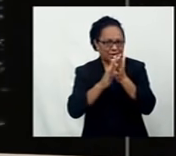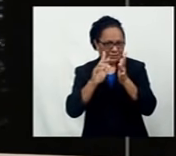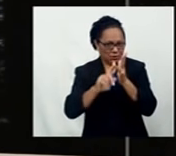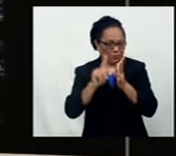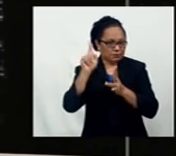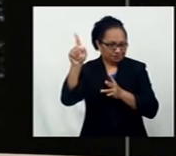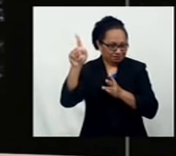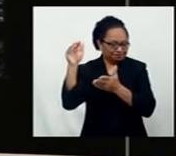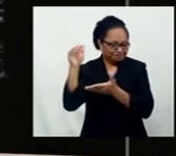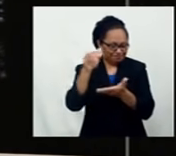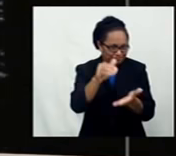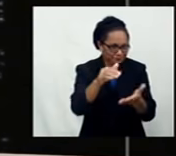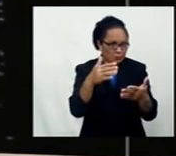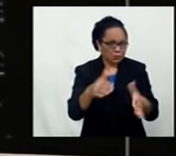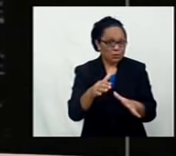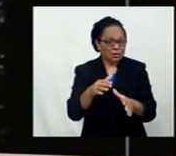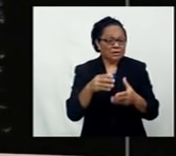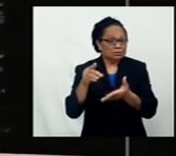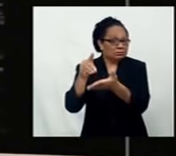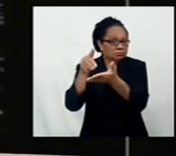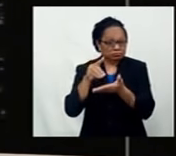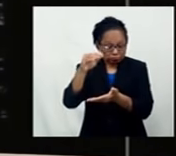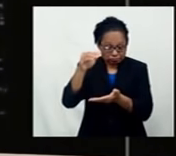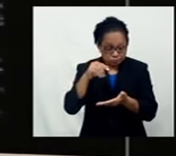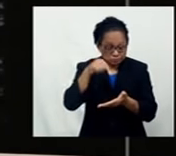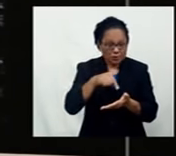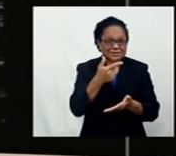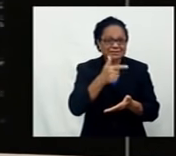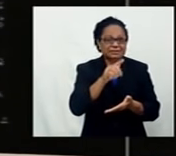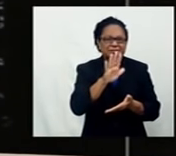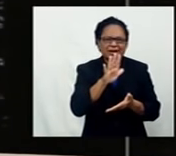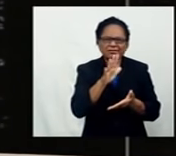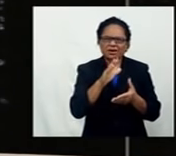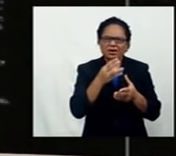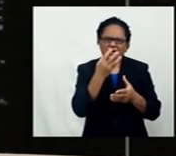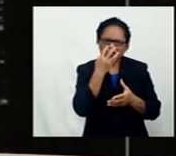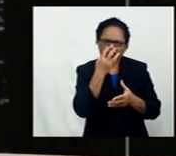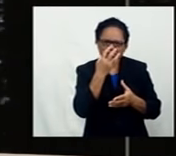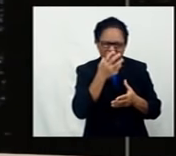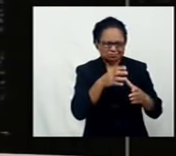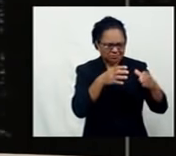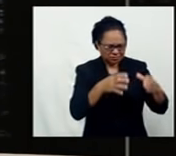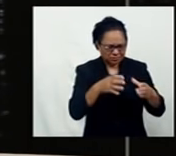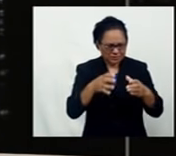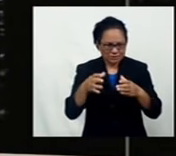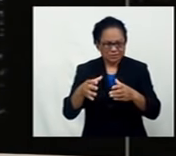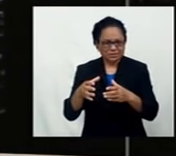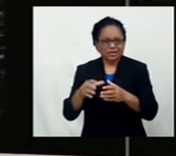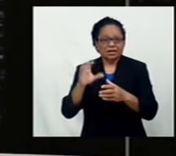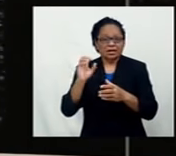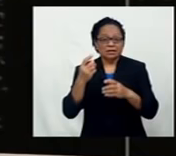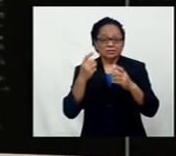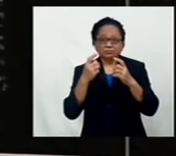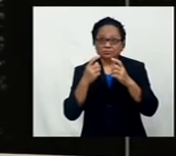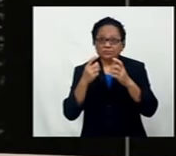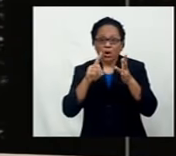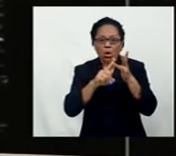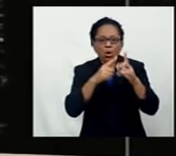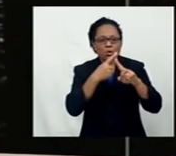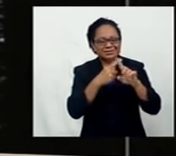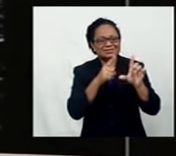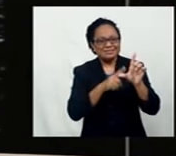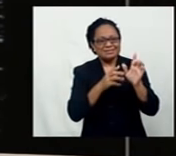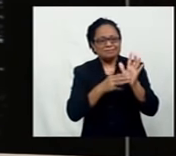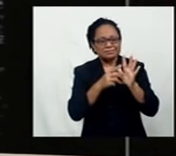The donation includes 75 oxygen concentrators and accessories, 1,000 pulse oximeters,